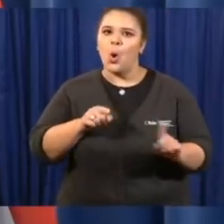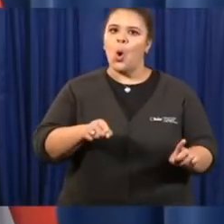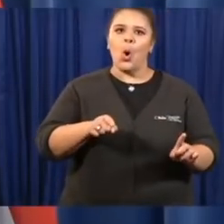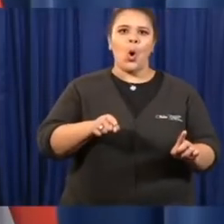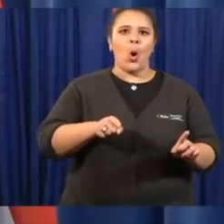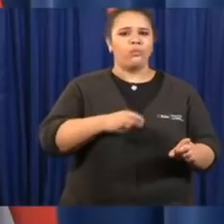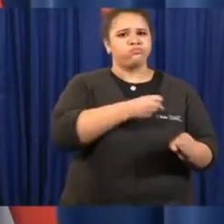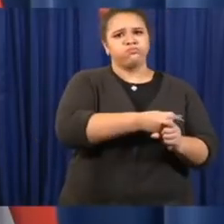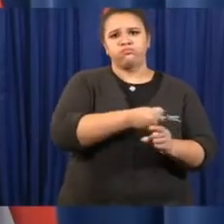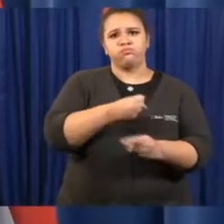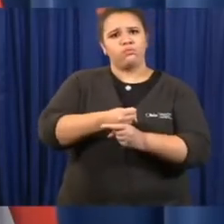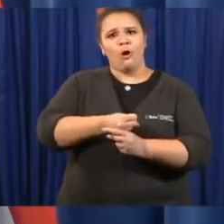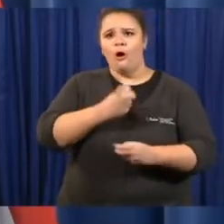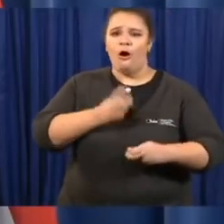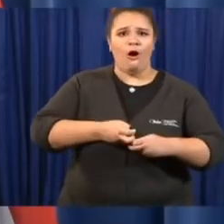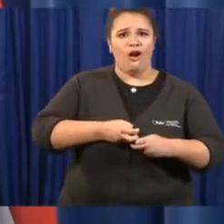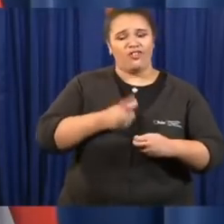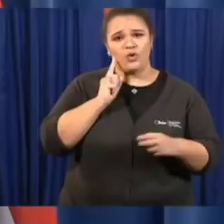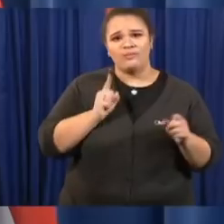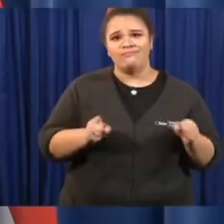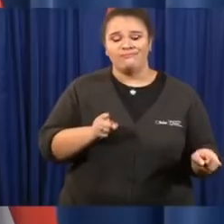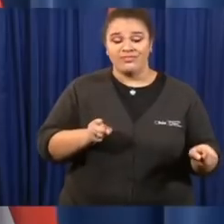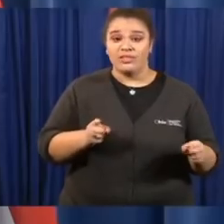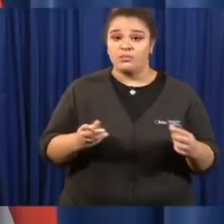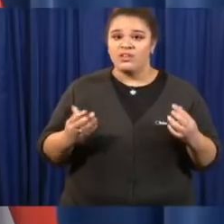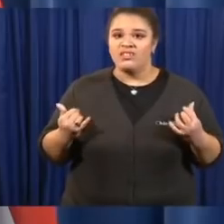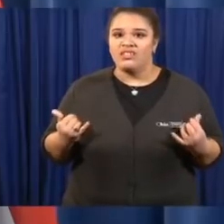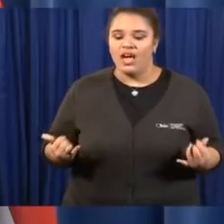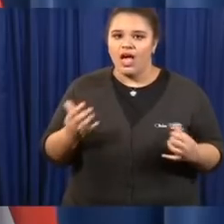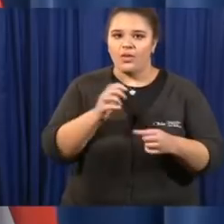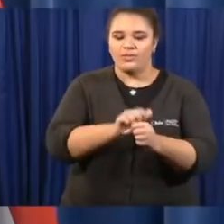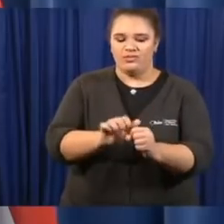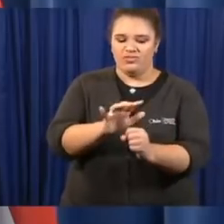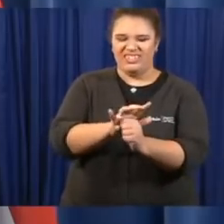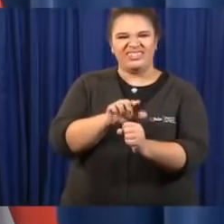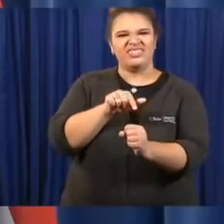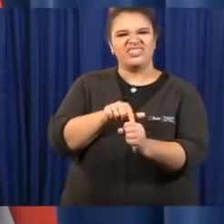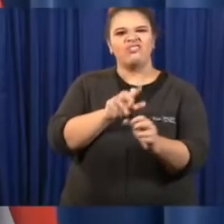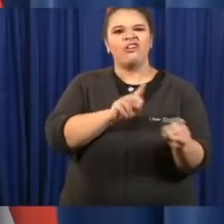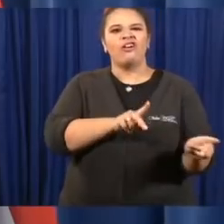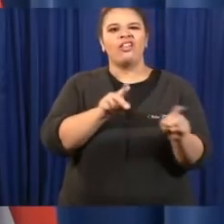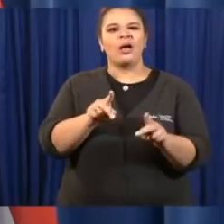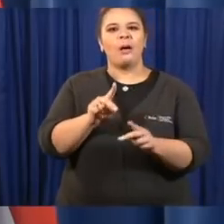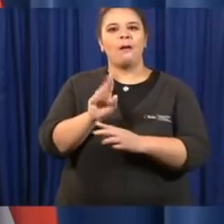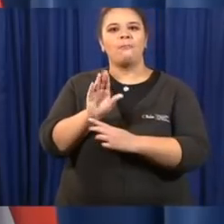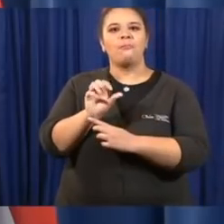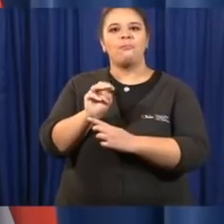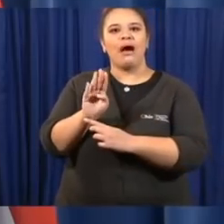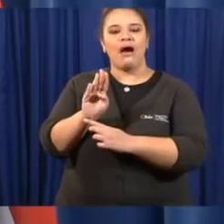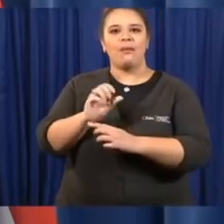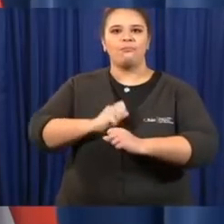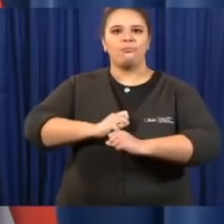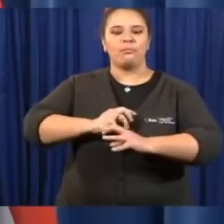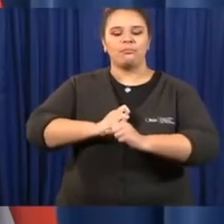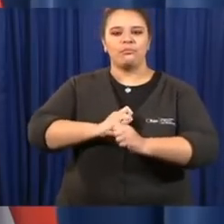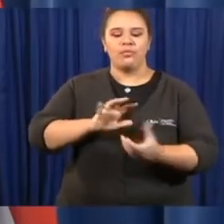that took the lid off of so many issues of these inner communities, like